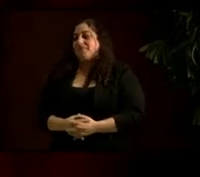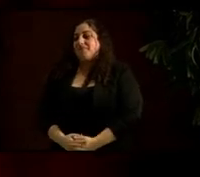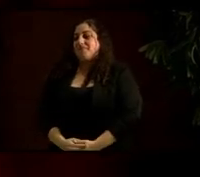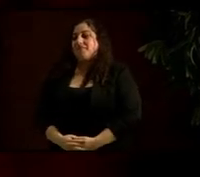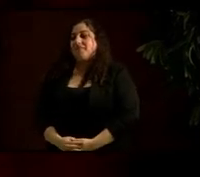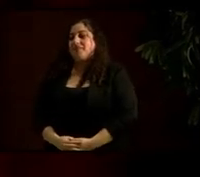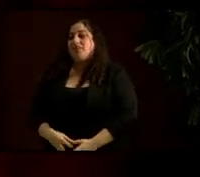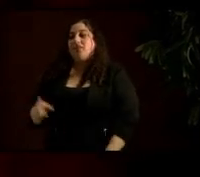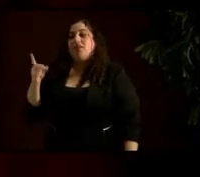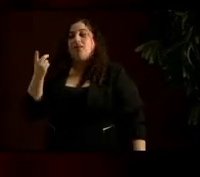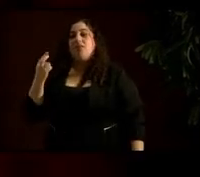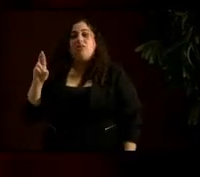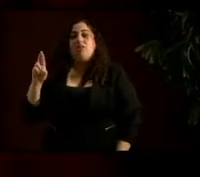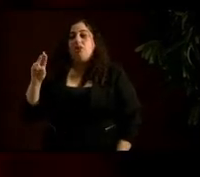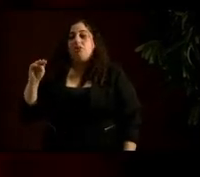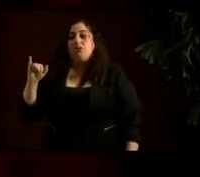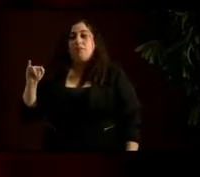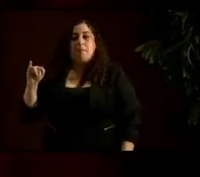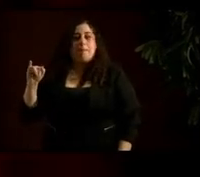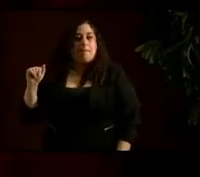Dr. Marjorie Olney.